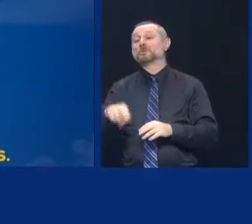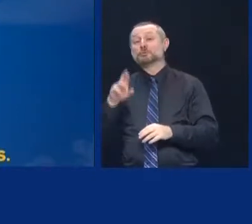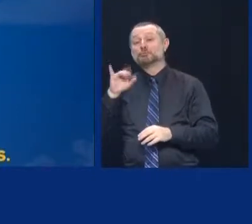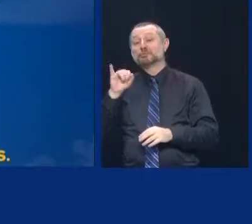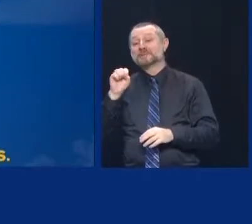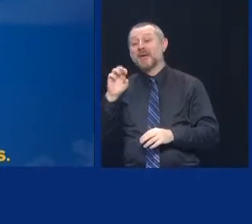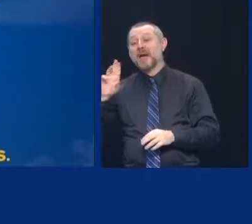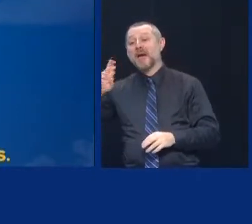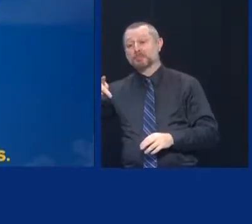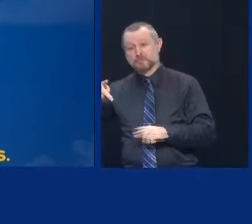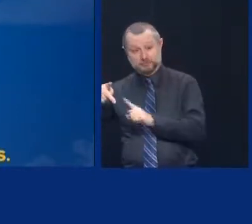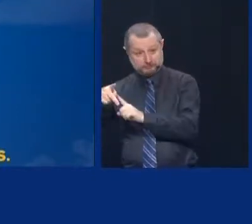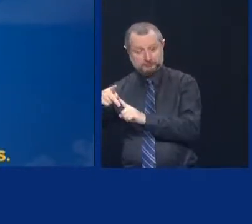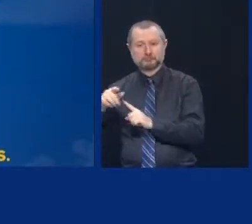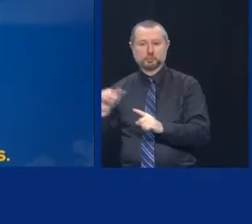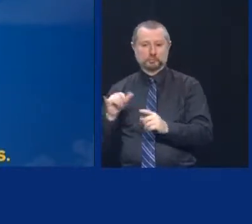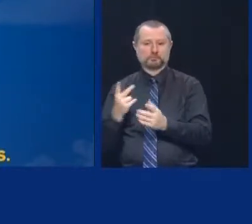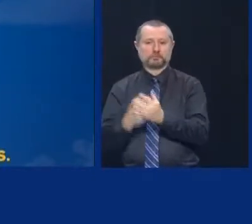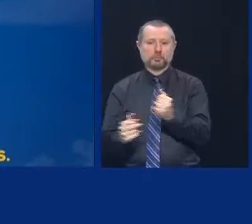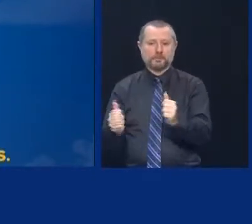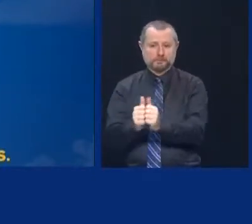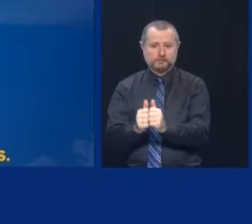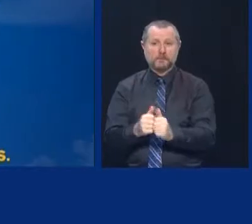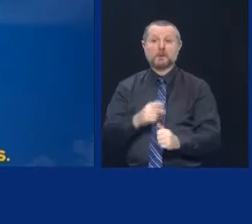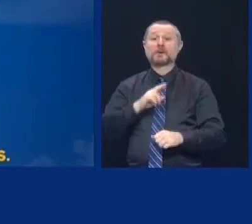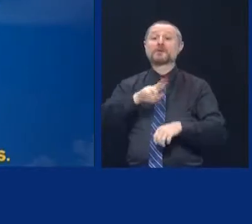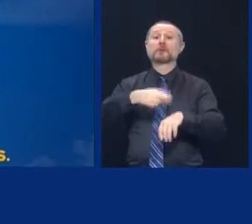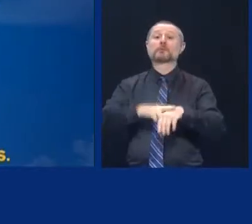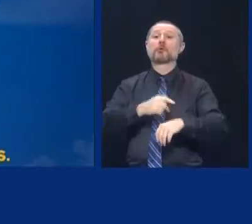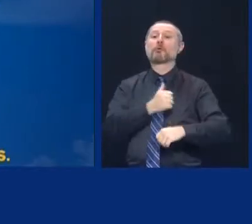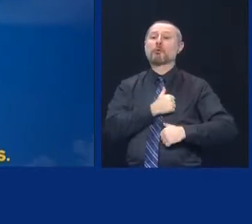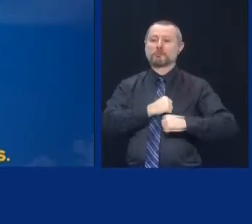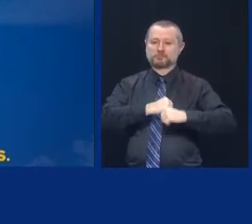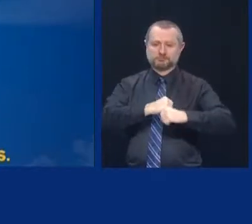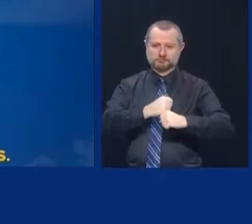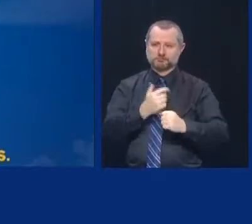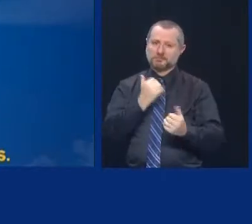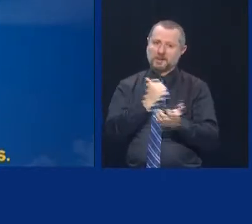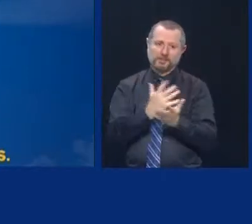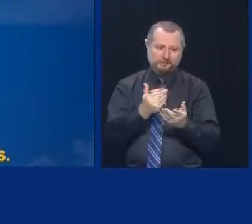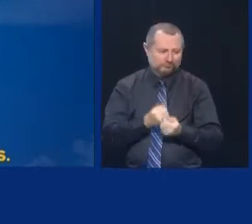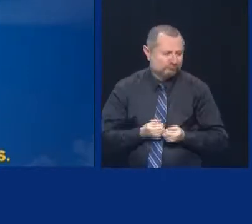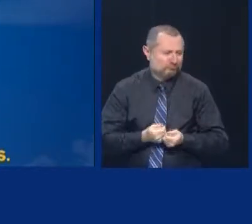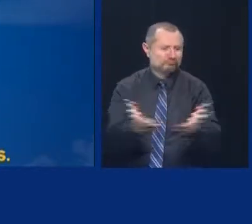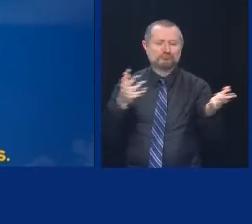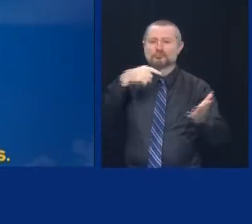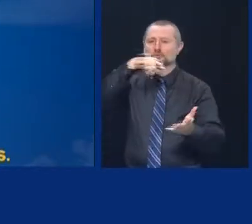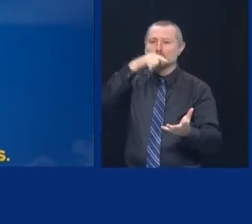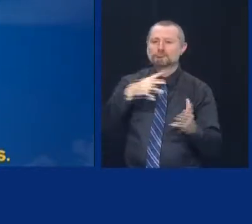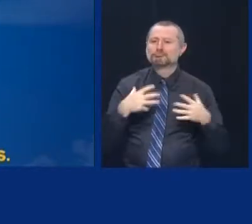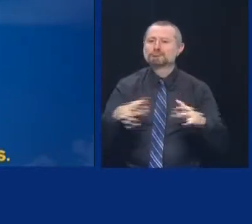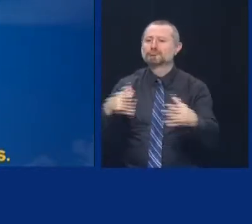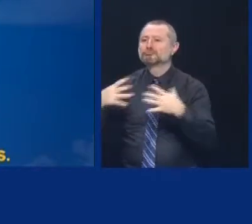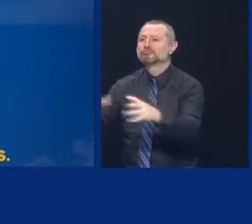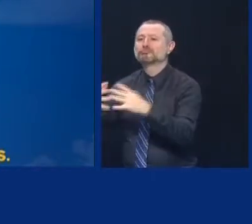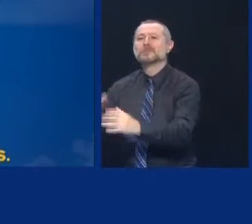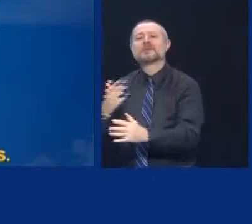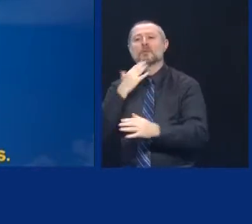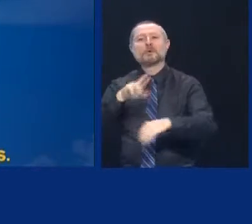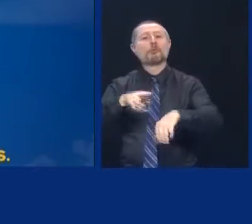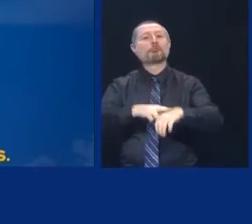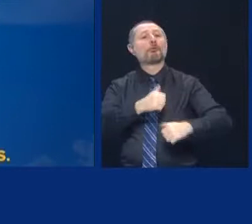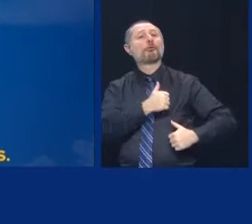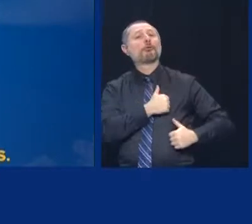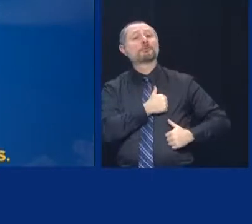turkeys. I want to thank the National Guard for everything they've done all year. They are just fantastic, what they've done all through